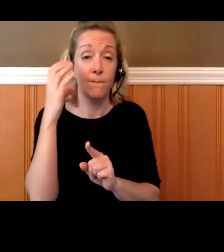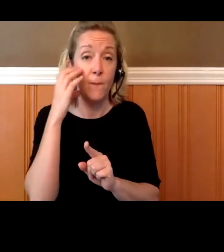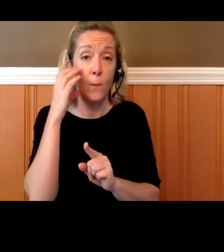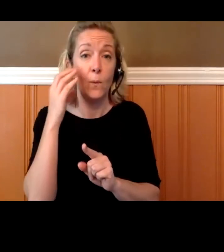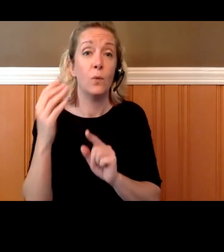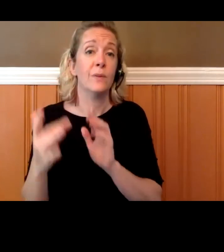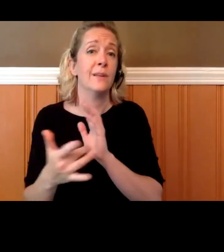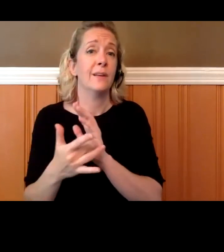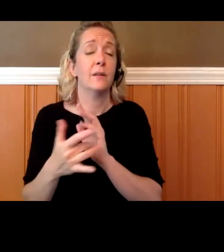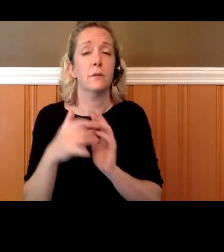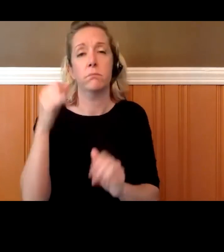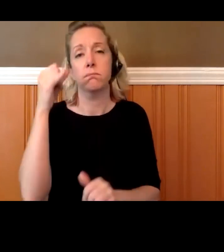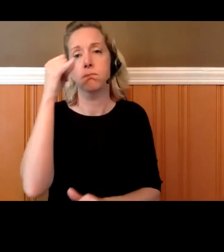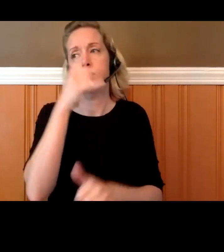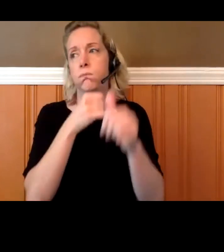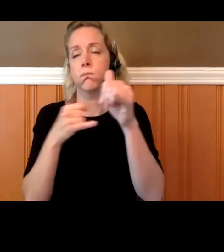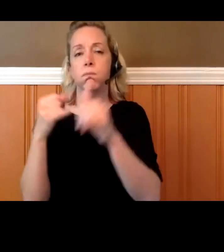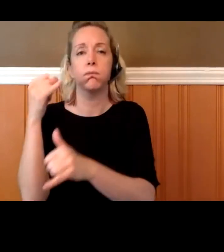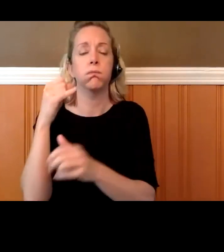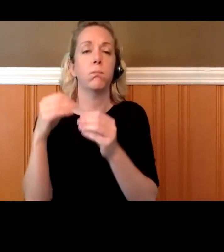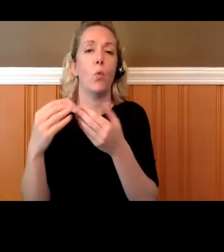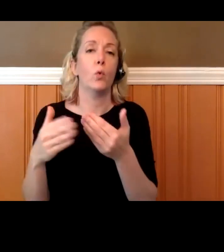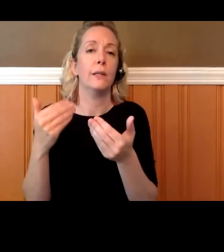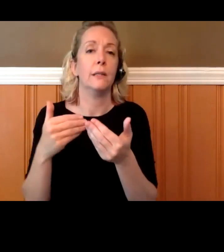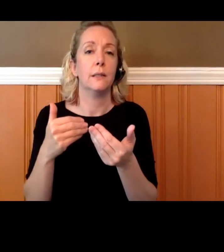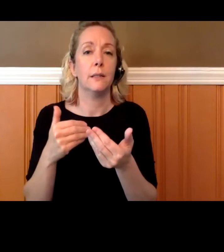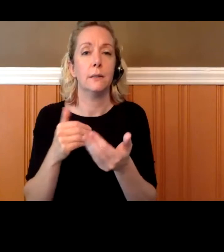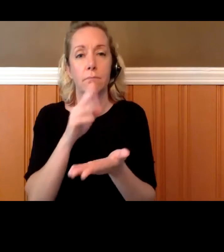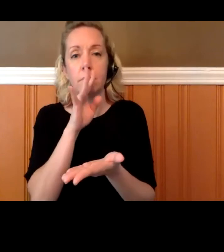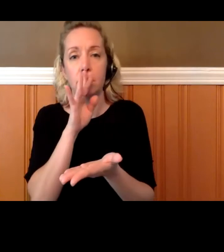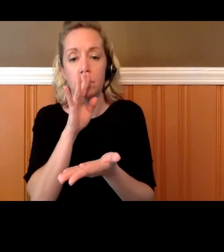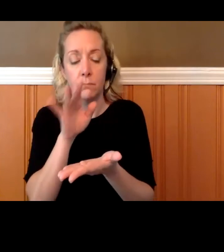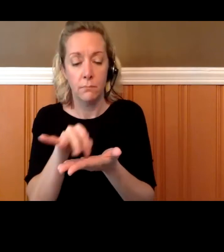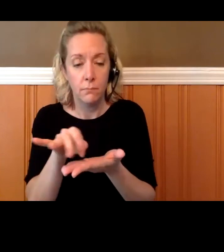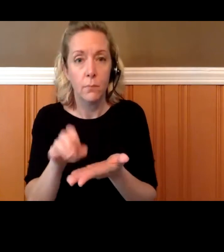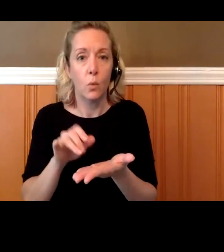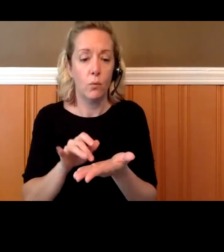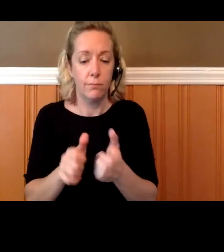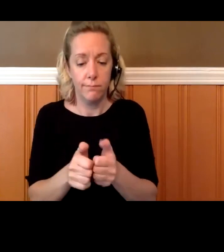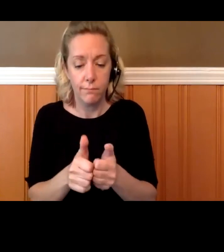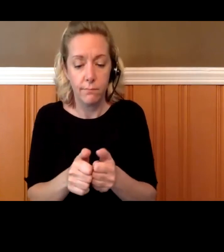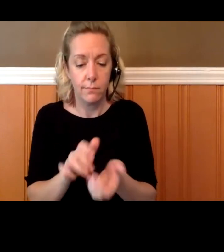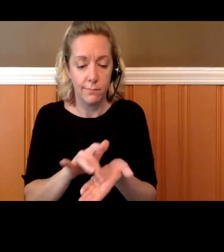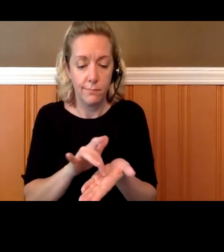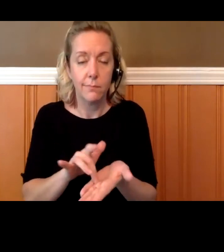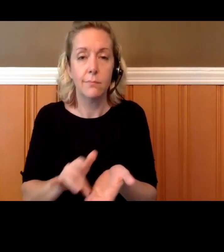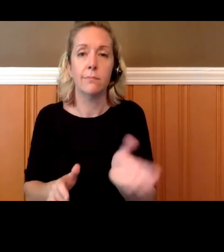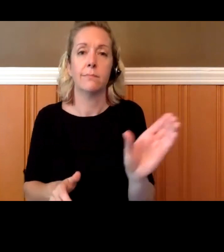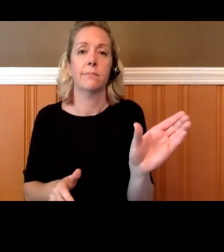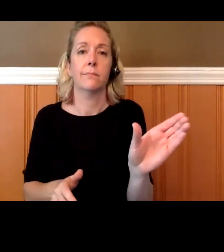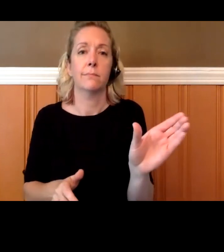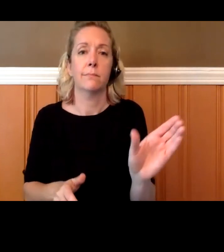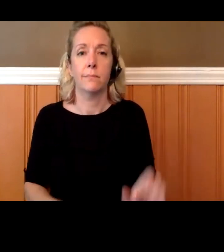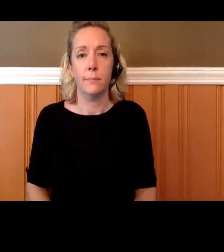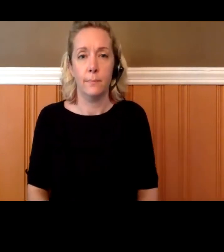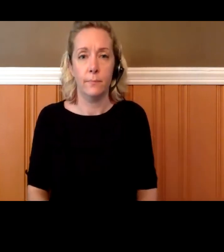things so much easier than when we started. Wow. Right. You don't even need paper and pencil anymore, do you? Beautiful. Thank you, Sharon. It also means you